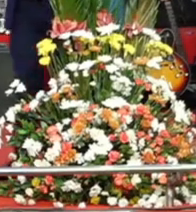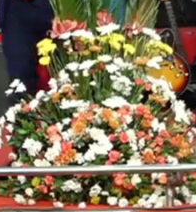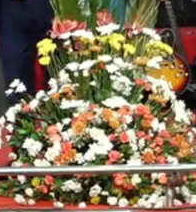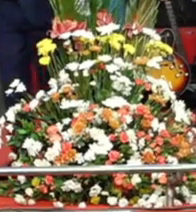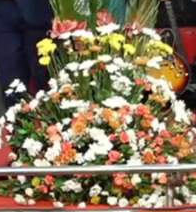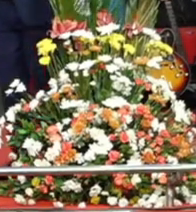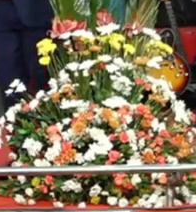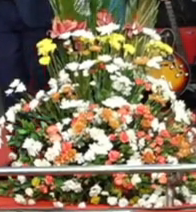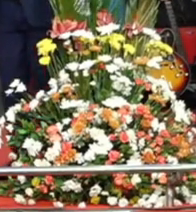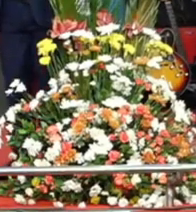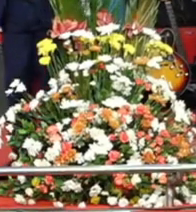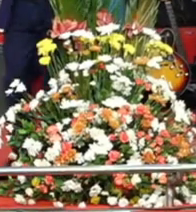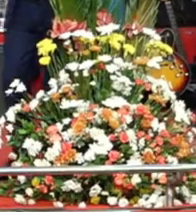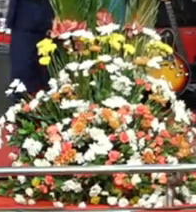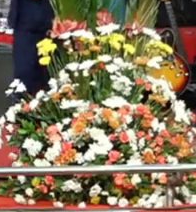witness of that.